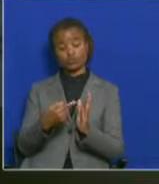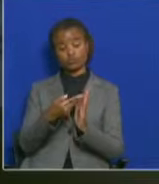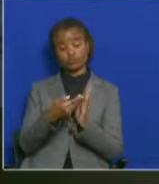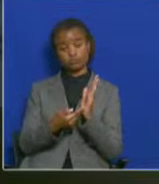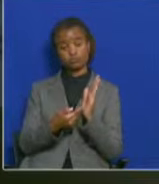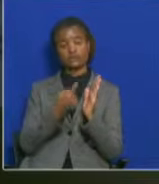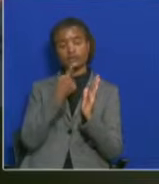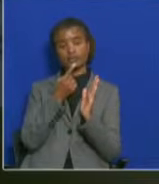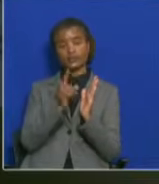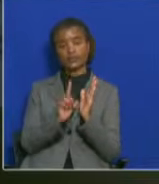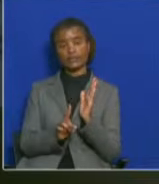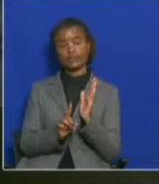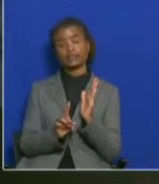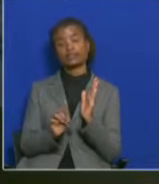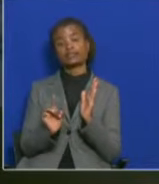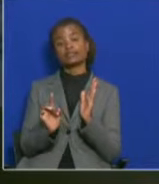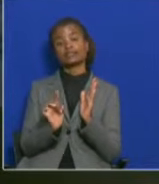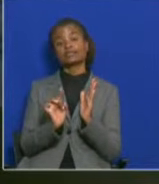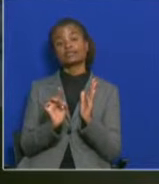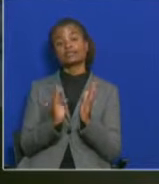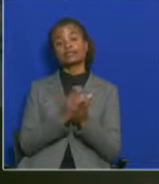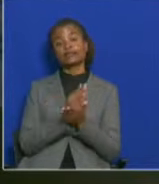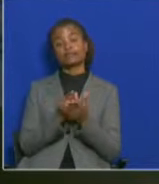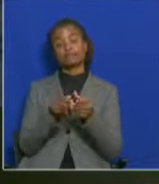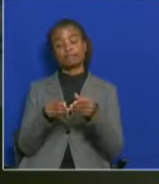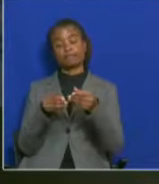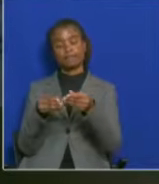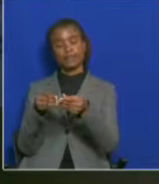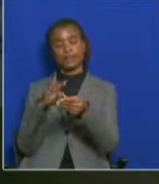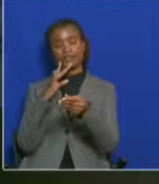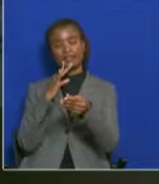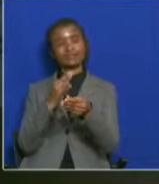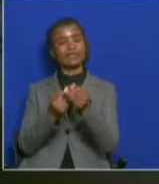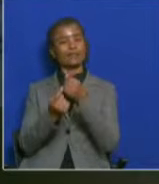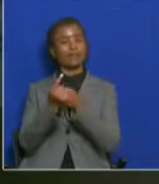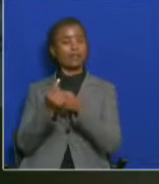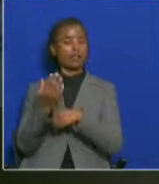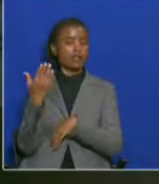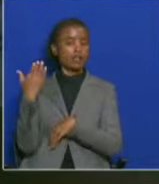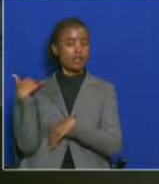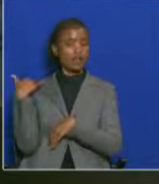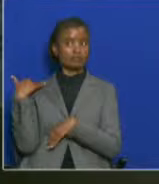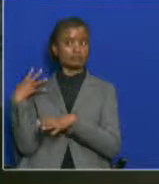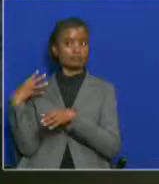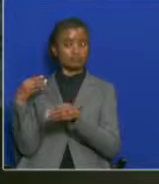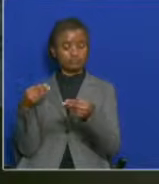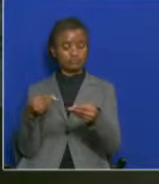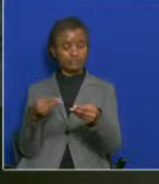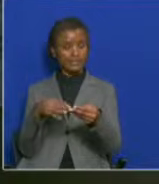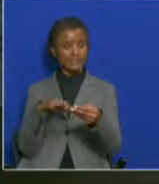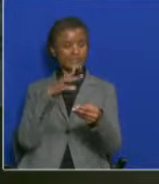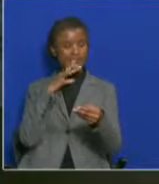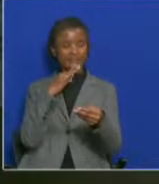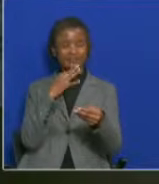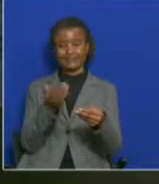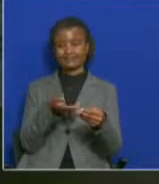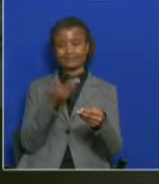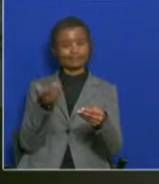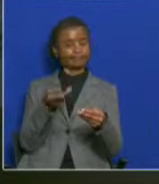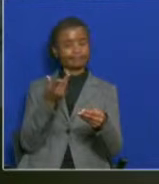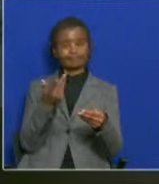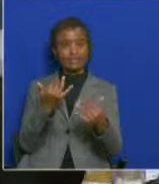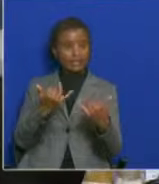some of the material is historical, which I understand to mean and is no longer applicable?